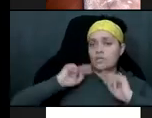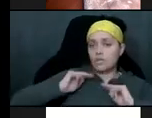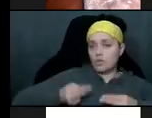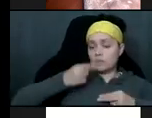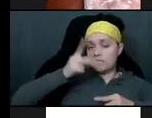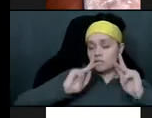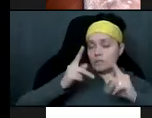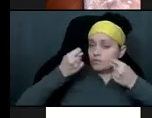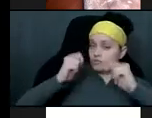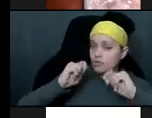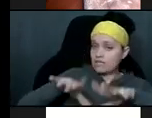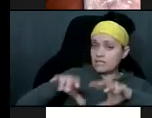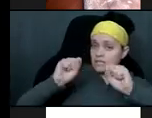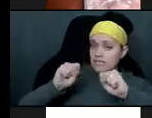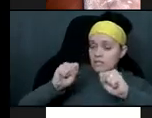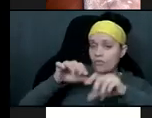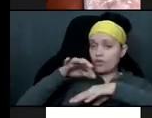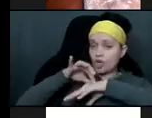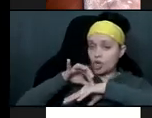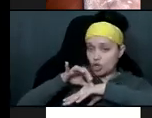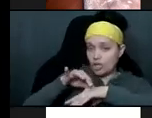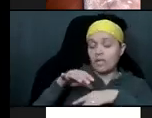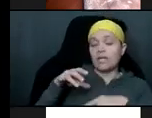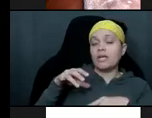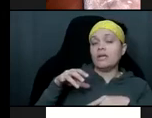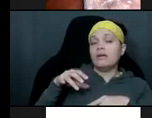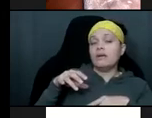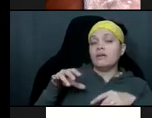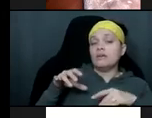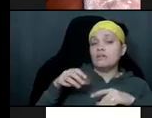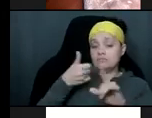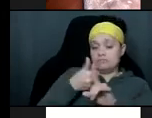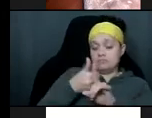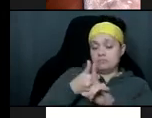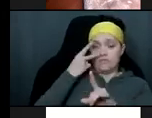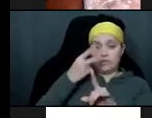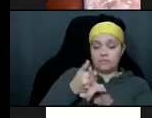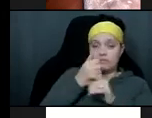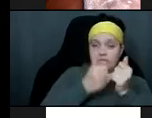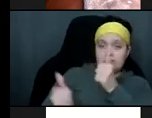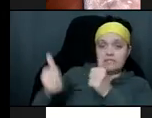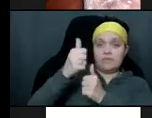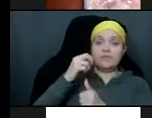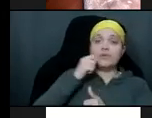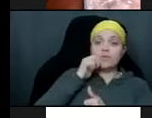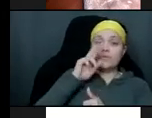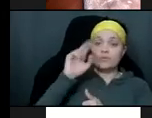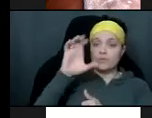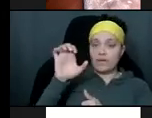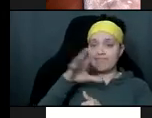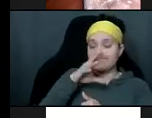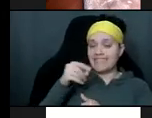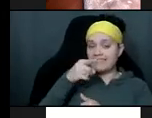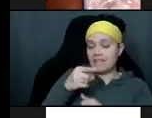people had tried to take over Earth, viewing themselves as the superior race, and